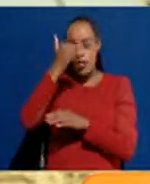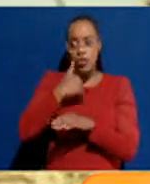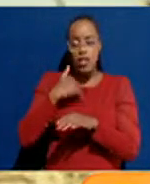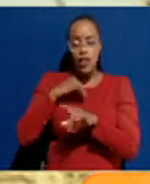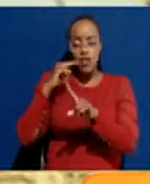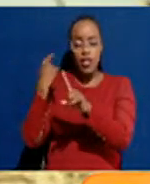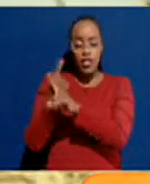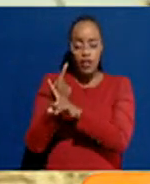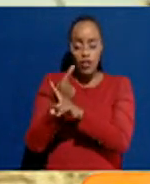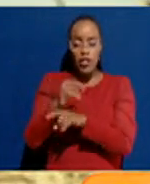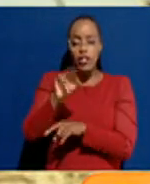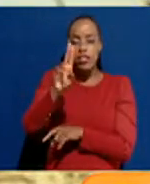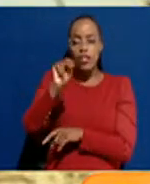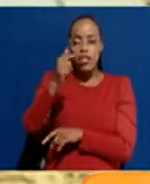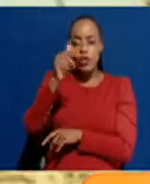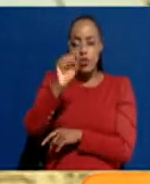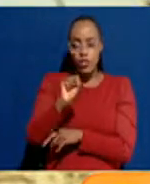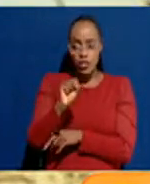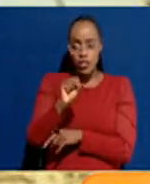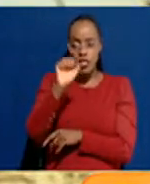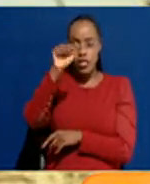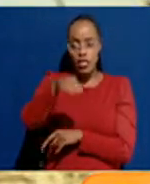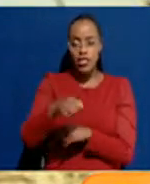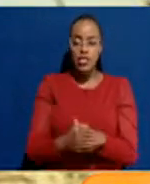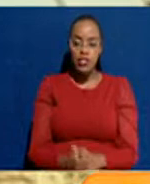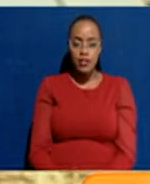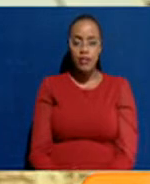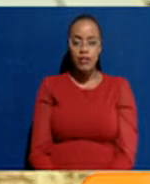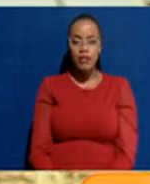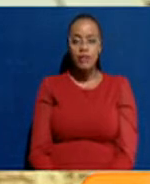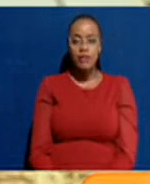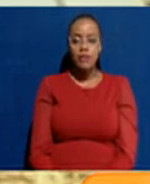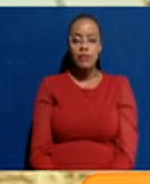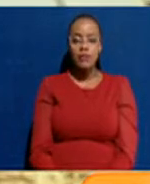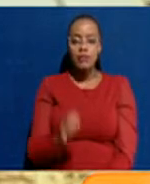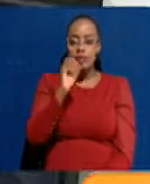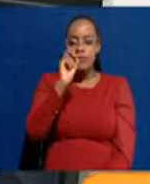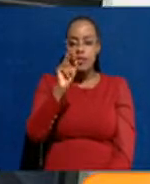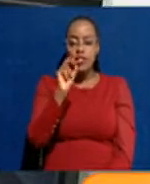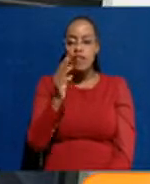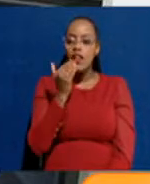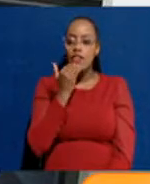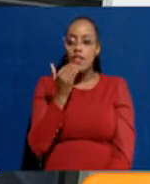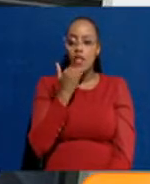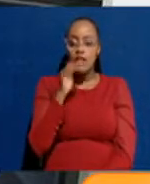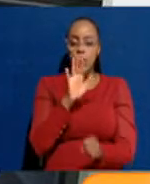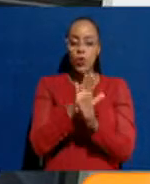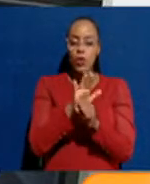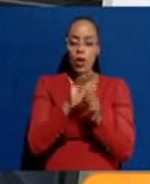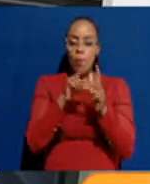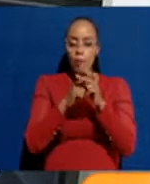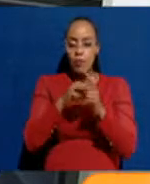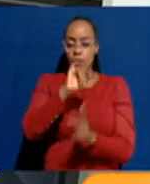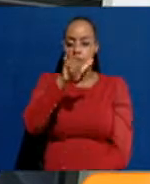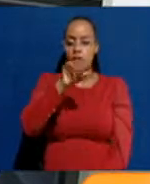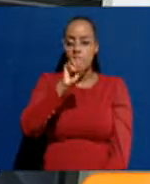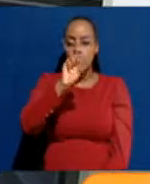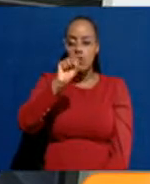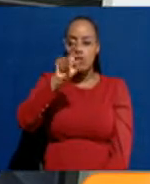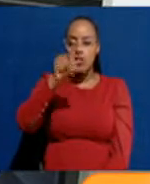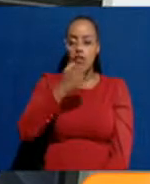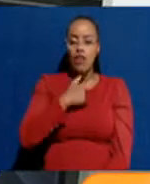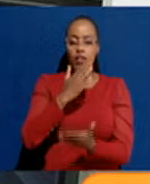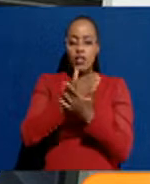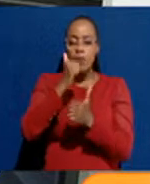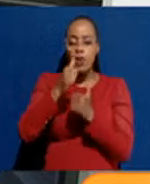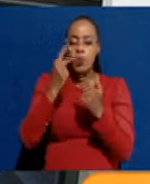different number of units for the same amount. Mm-hmm. Yes. Okay, all right. I have to thank you, Engineer Siror, but I am told that there's something we need